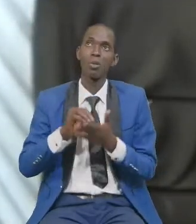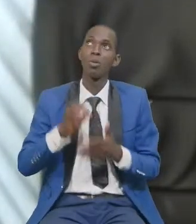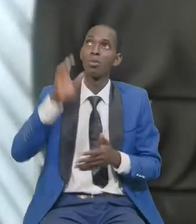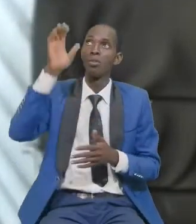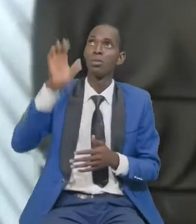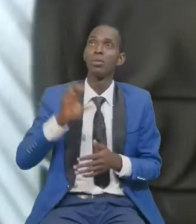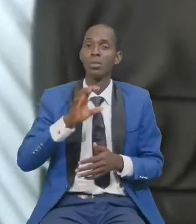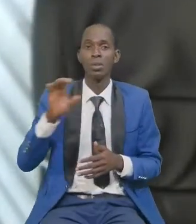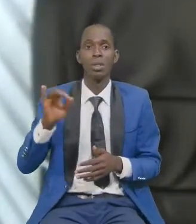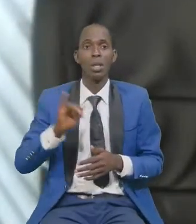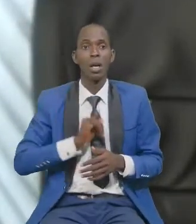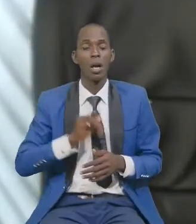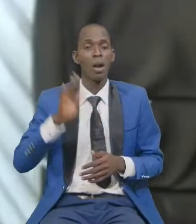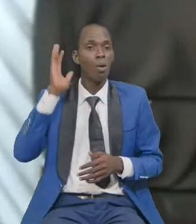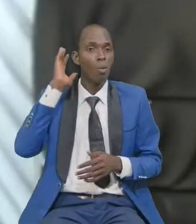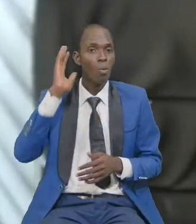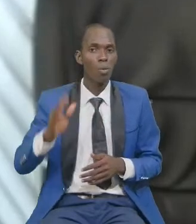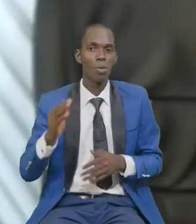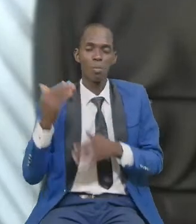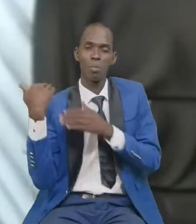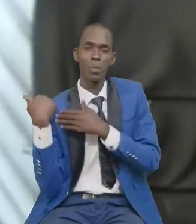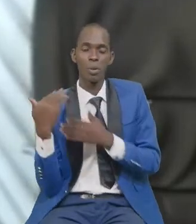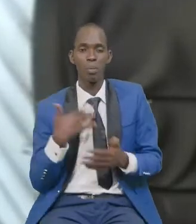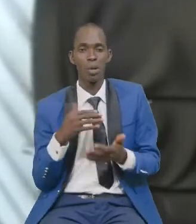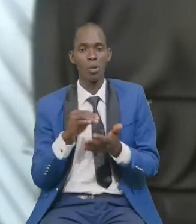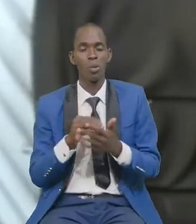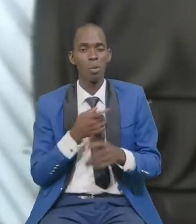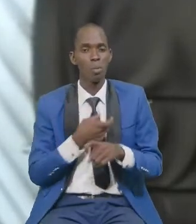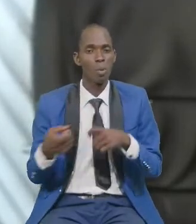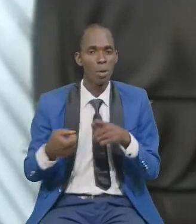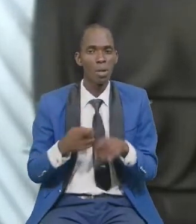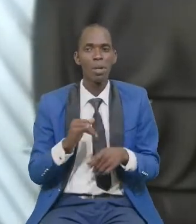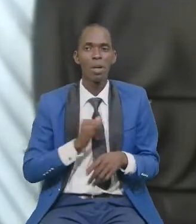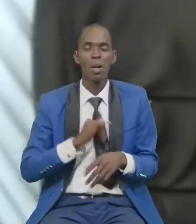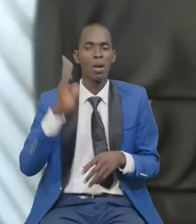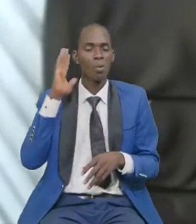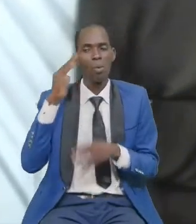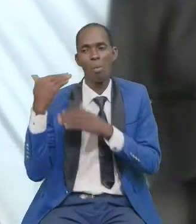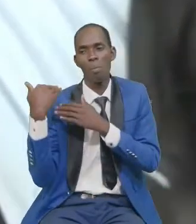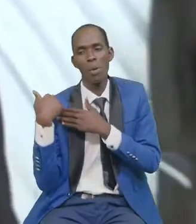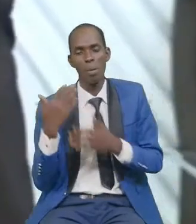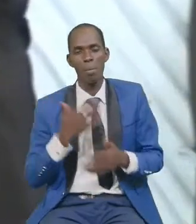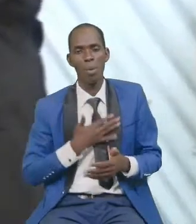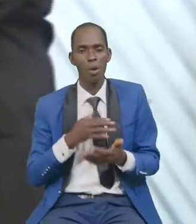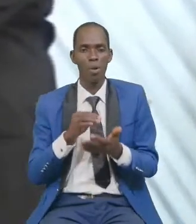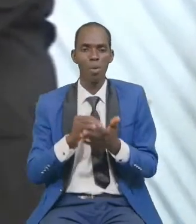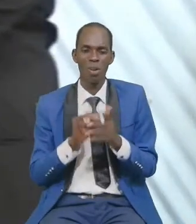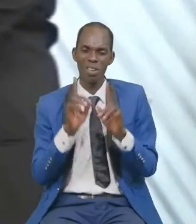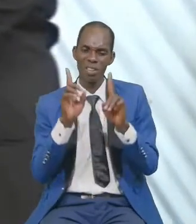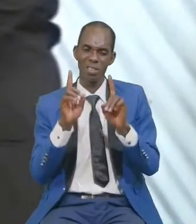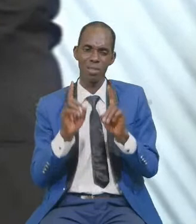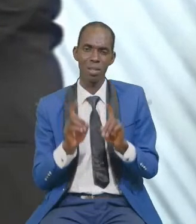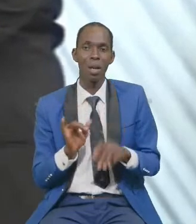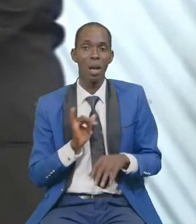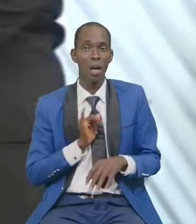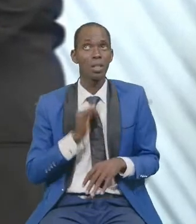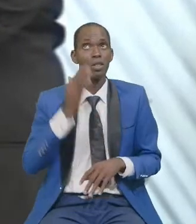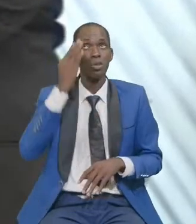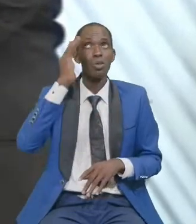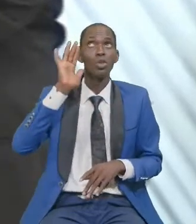I'll bear my persecution. I'll bear my trial. And I know your